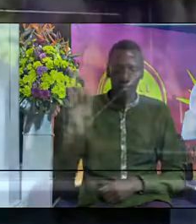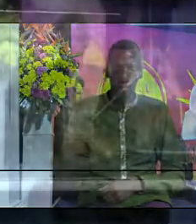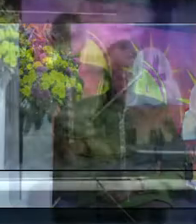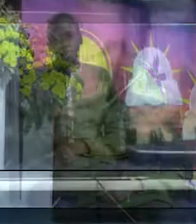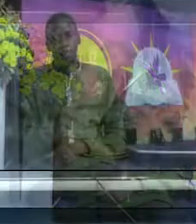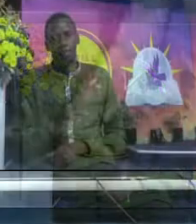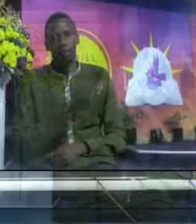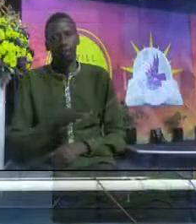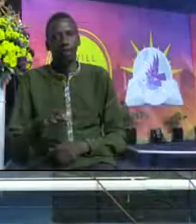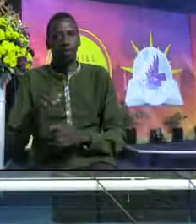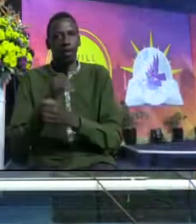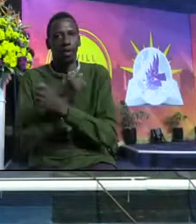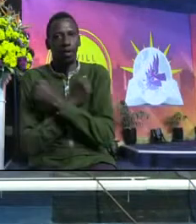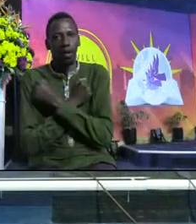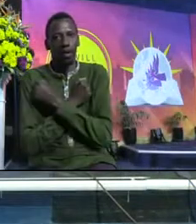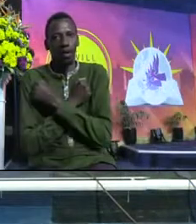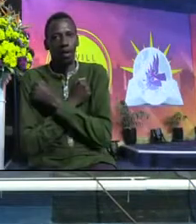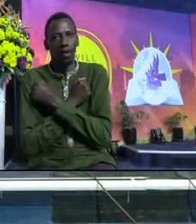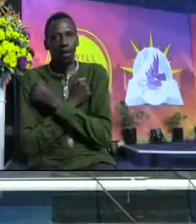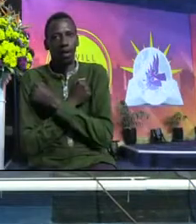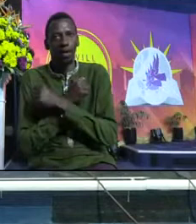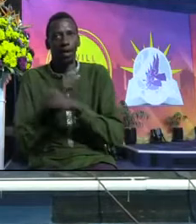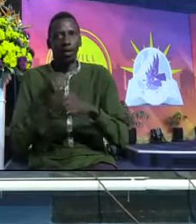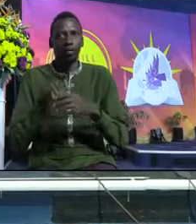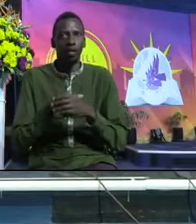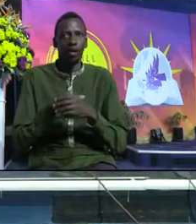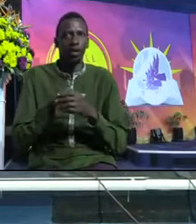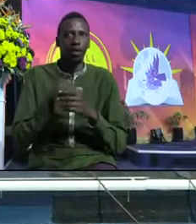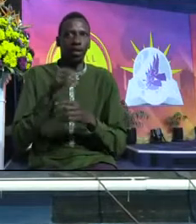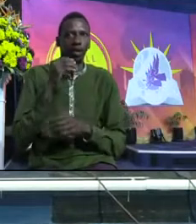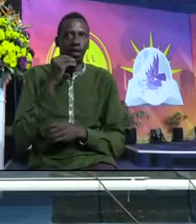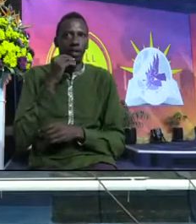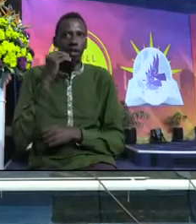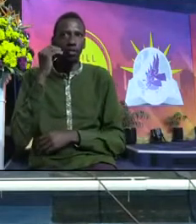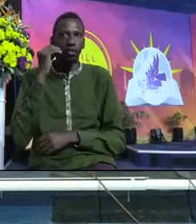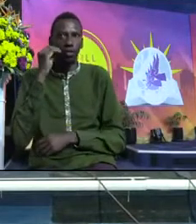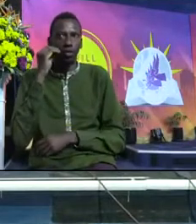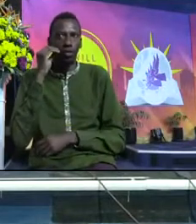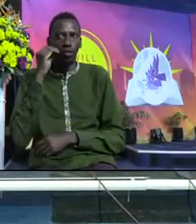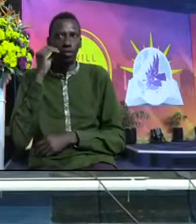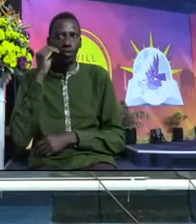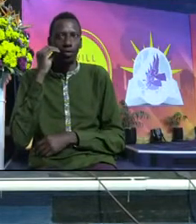at home. Let me hear you sing it over here. Love at home.